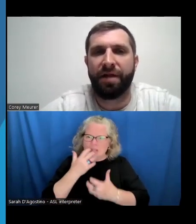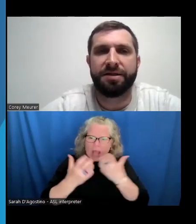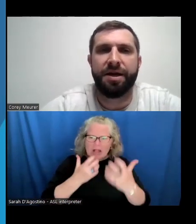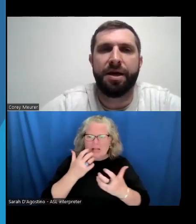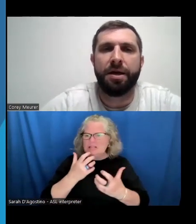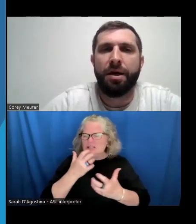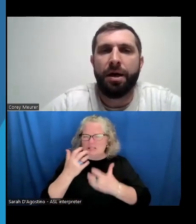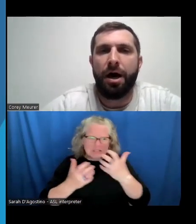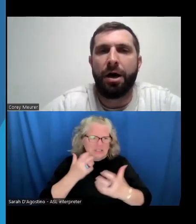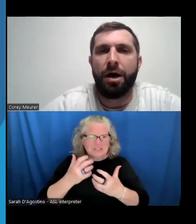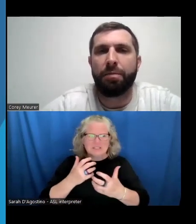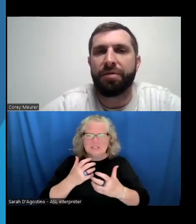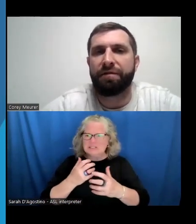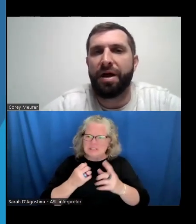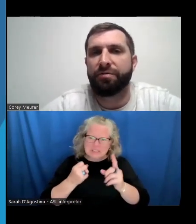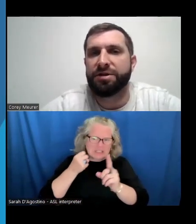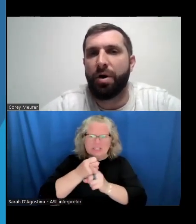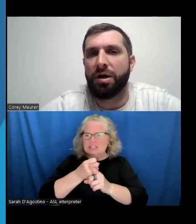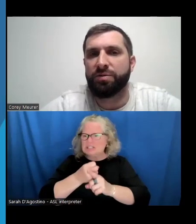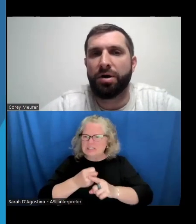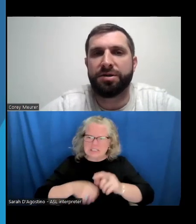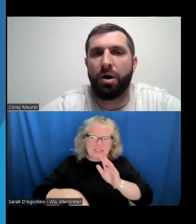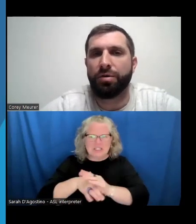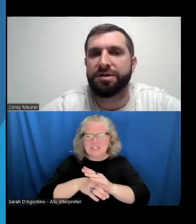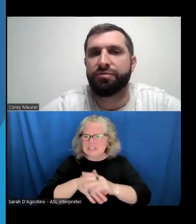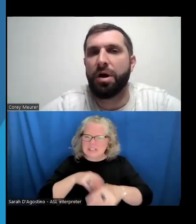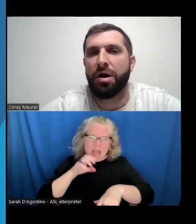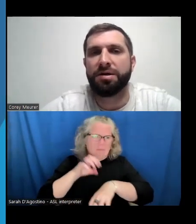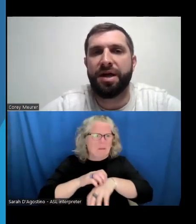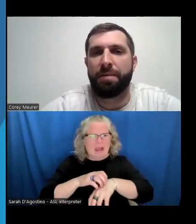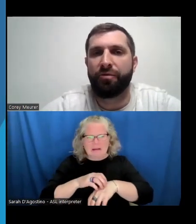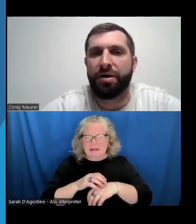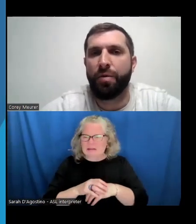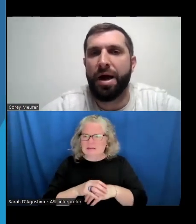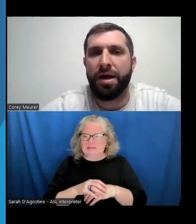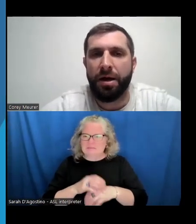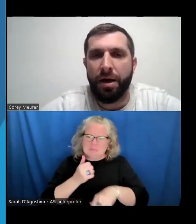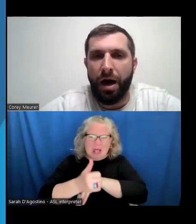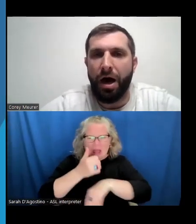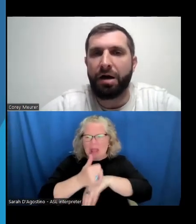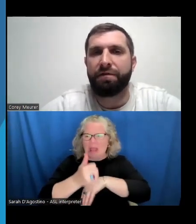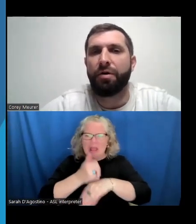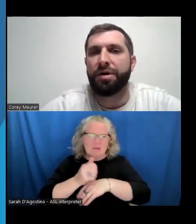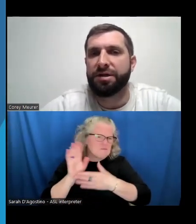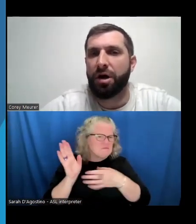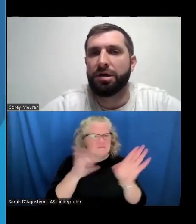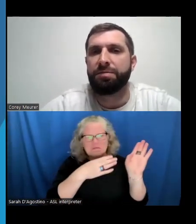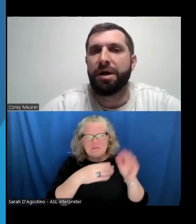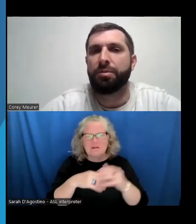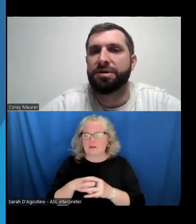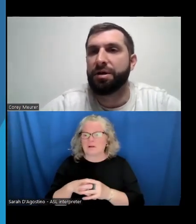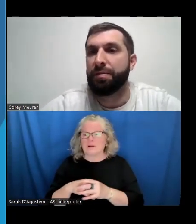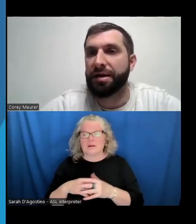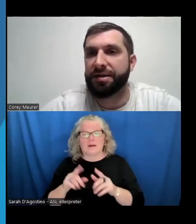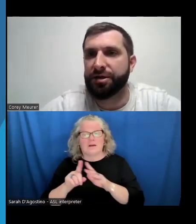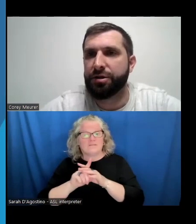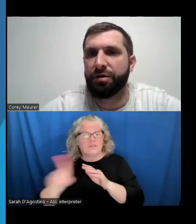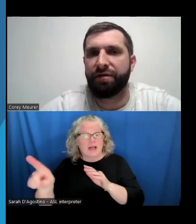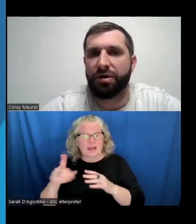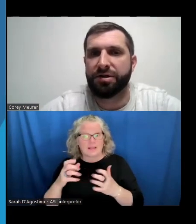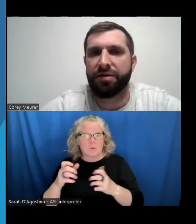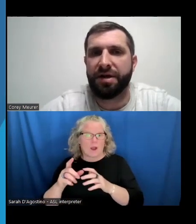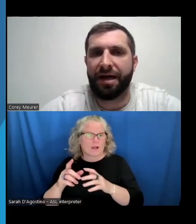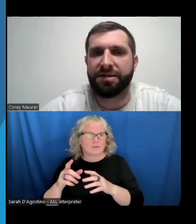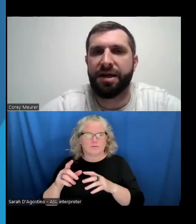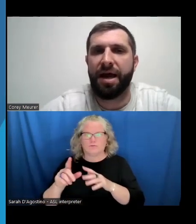blaming, deflecting, the flight response, wanting to always escape or run away, unfocused, hard to be able to pay attention